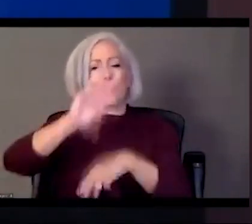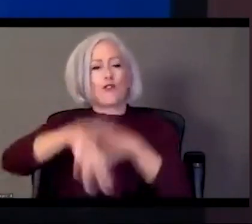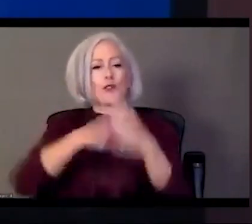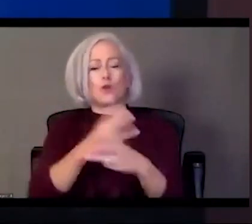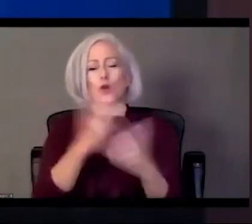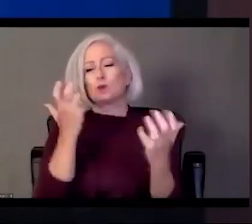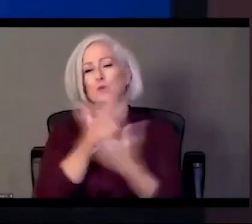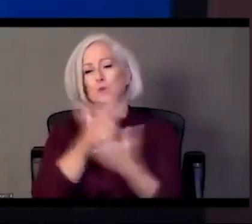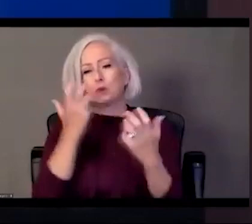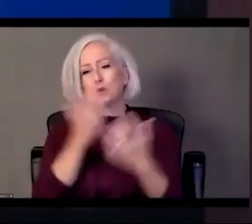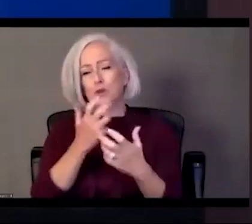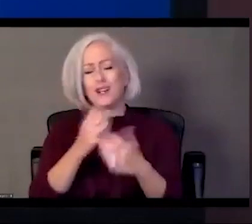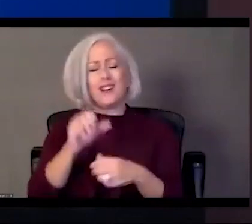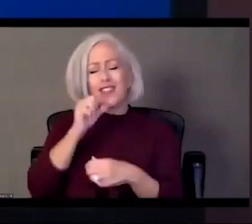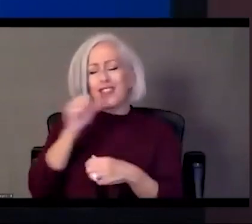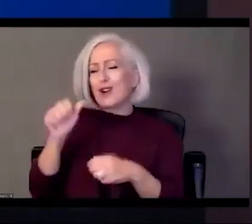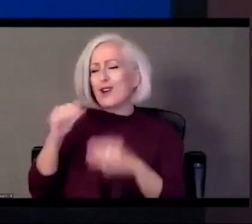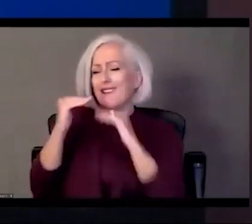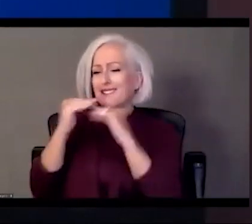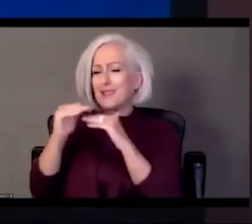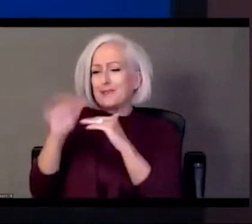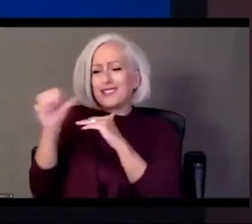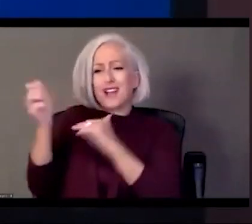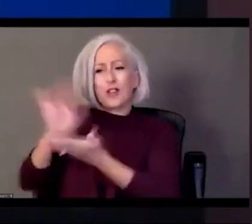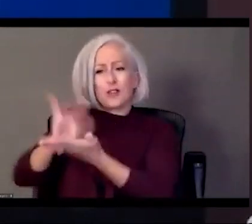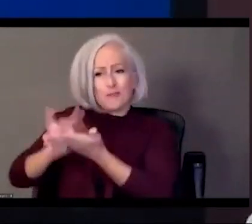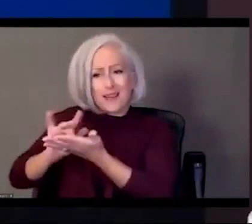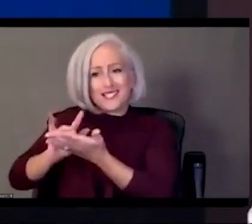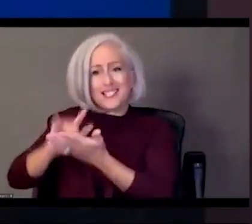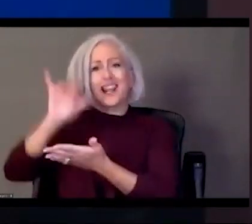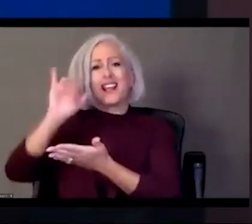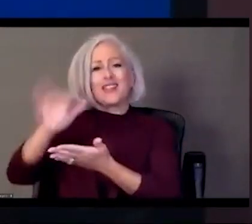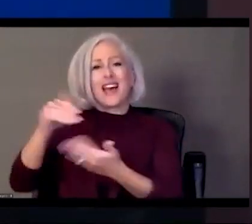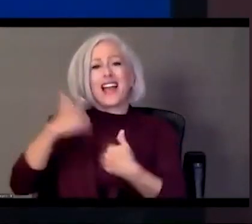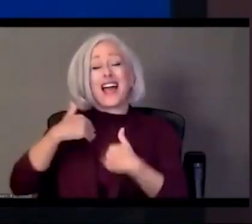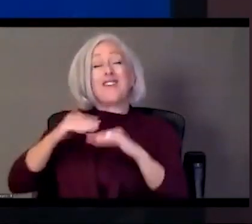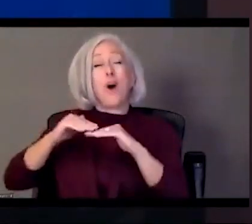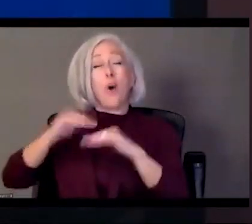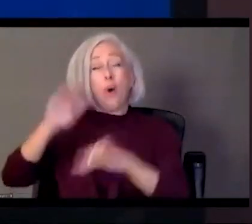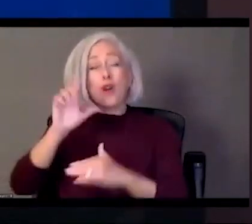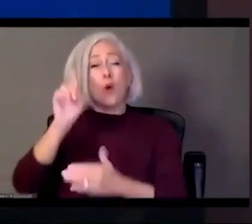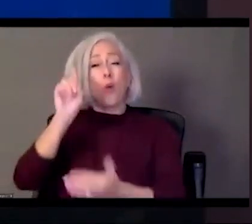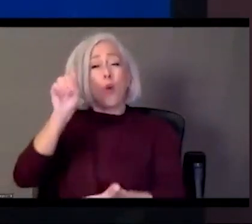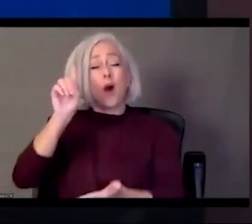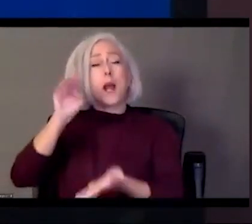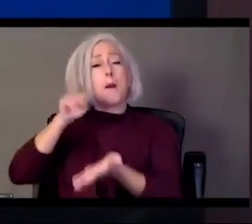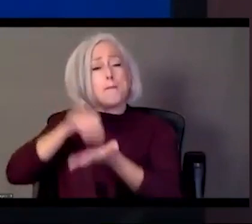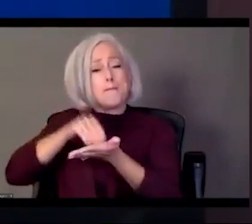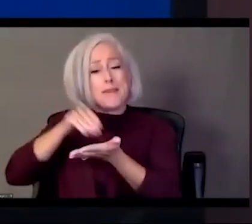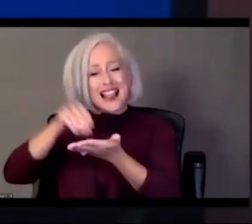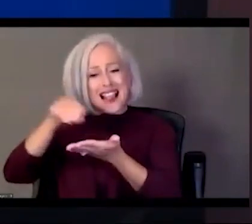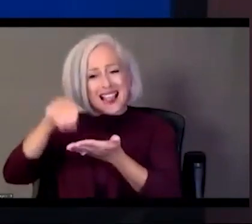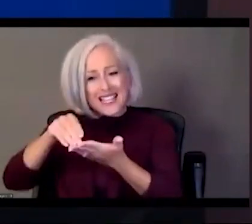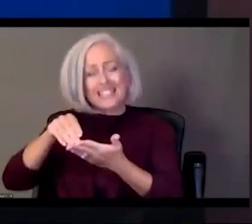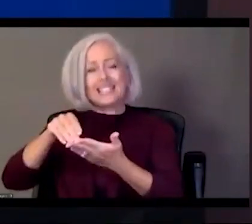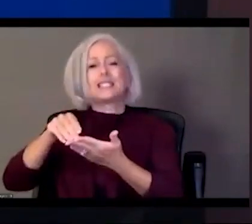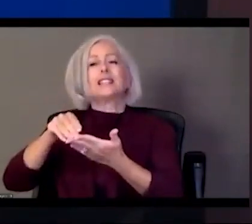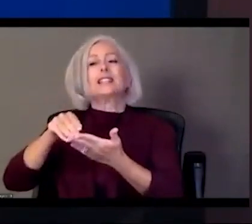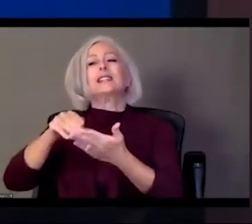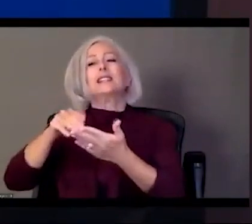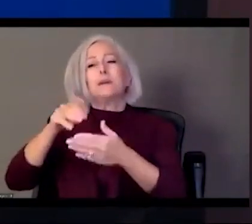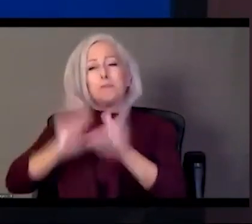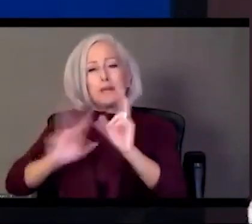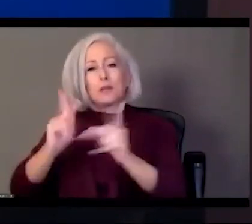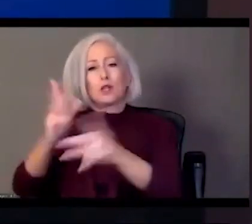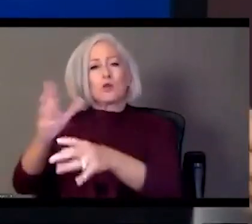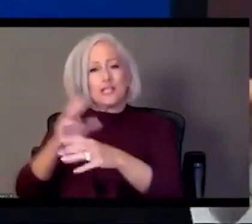other drugs, if any, that have had 1 billion times they've been given and studied across the world. And I think there has